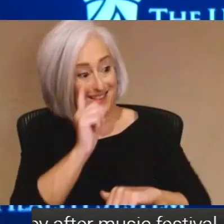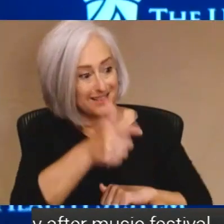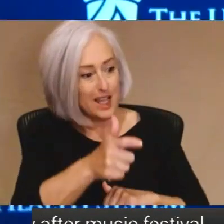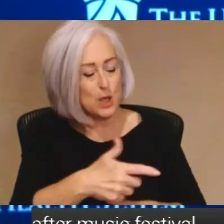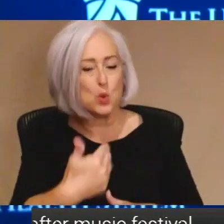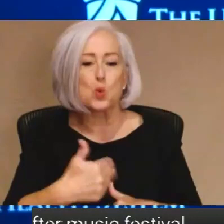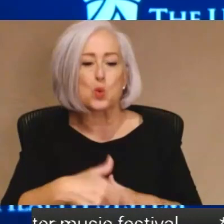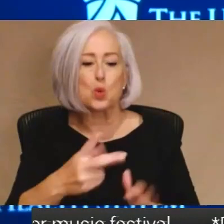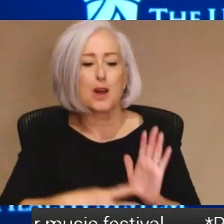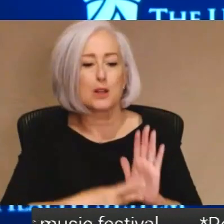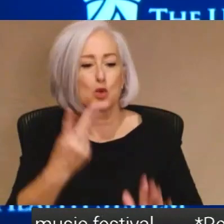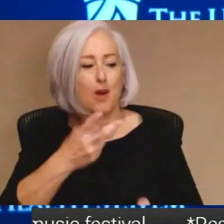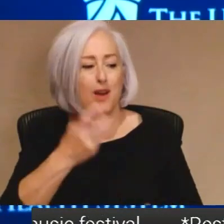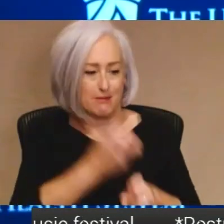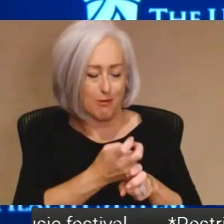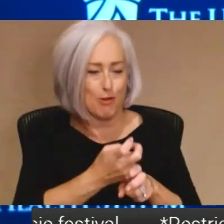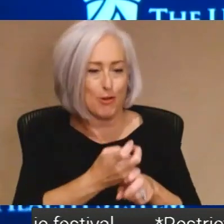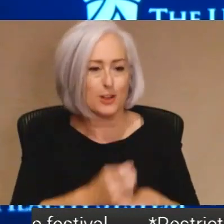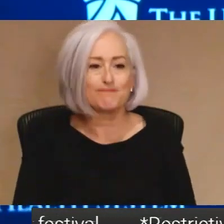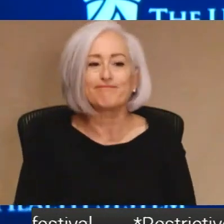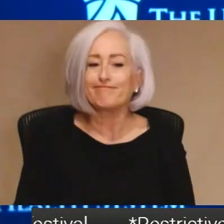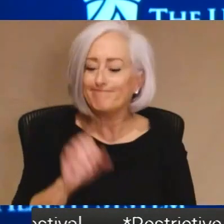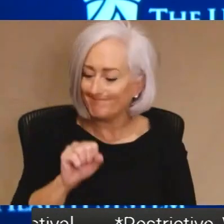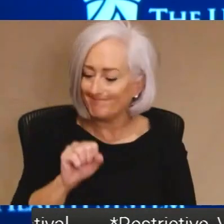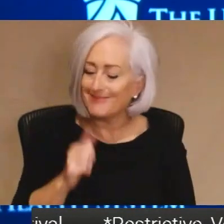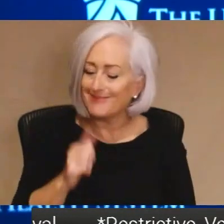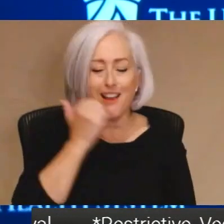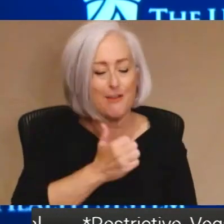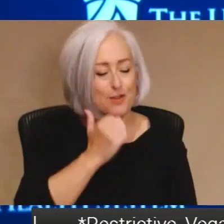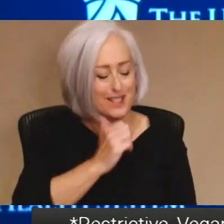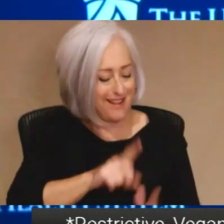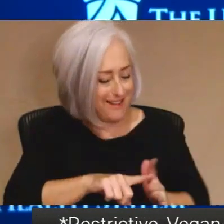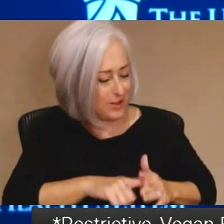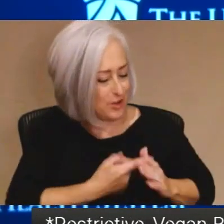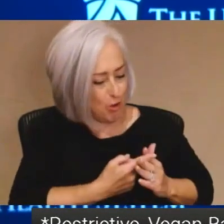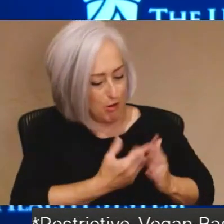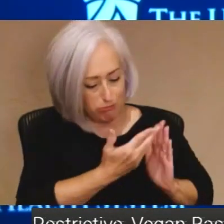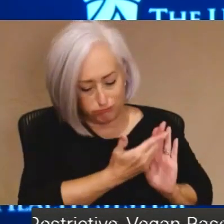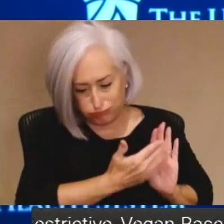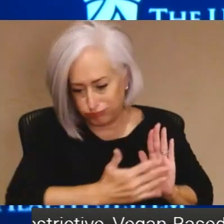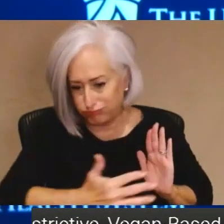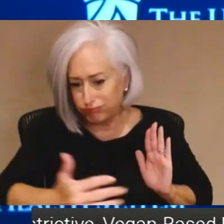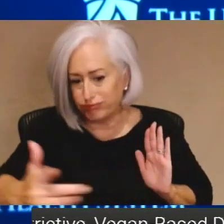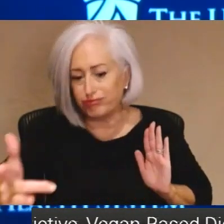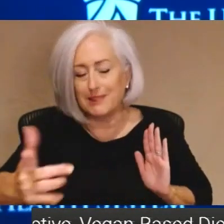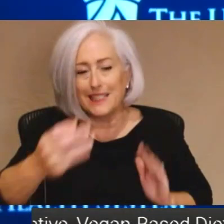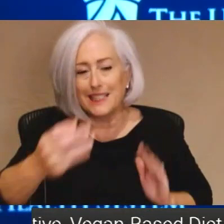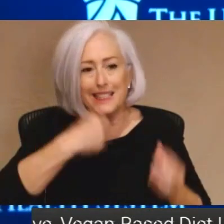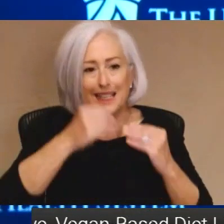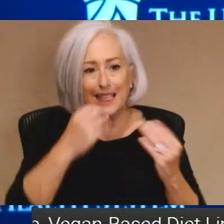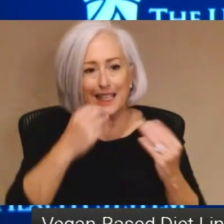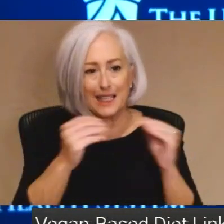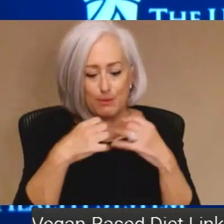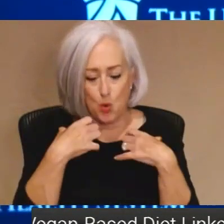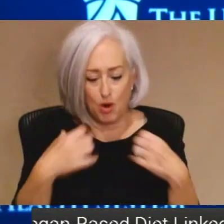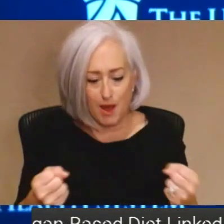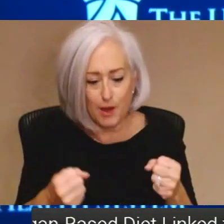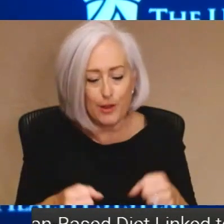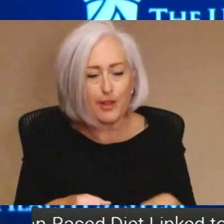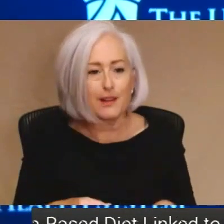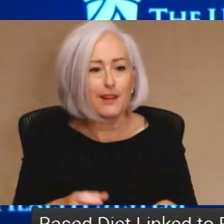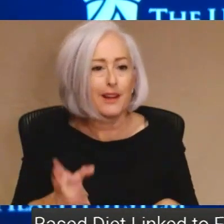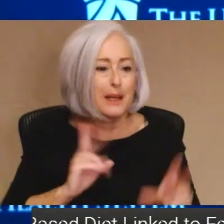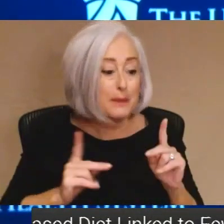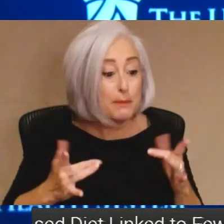everyday thing right from the beginning. And again, one thing we've talked about, the whole worry about my kid isn't eating enough. They'll eat